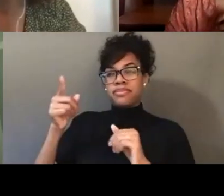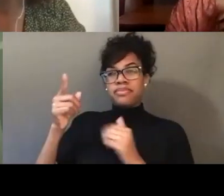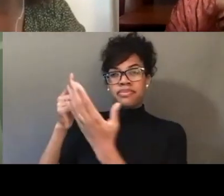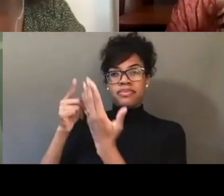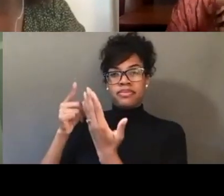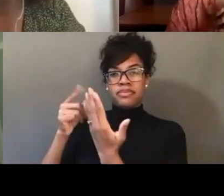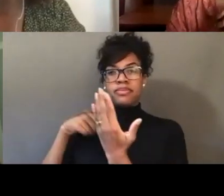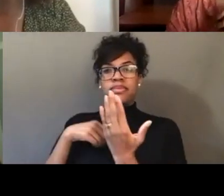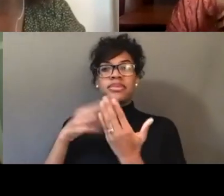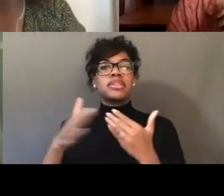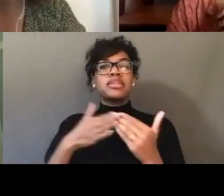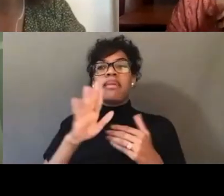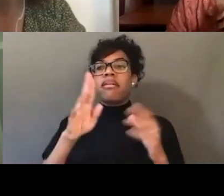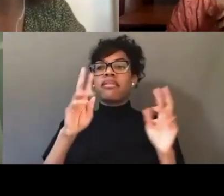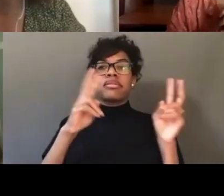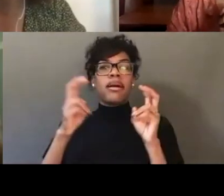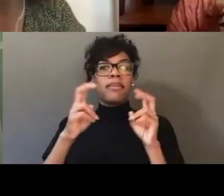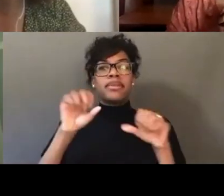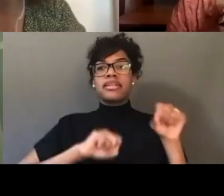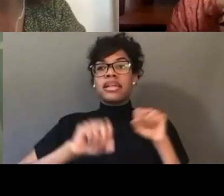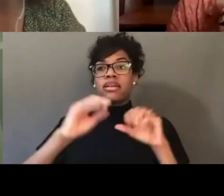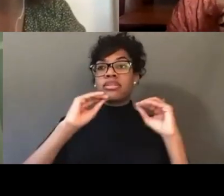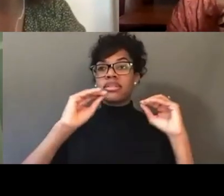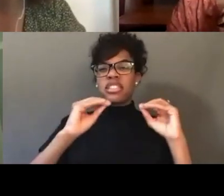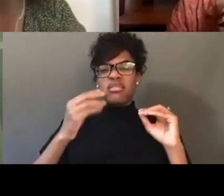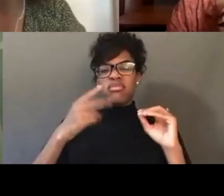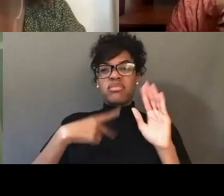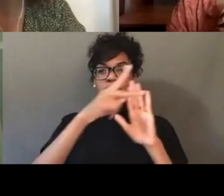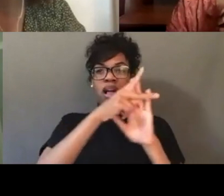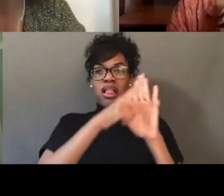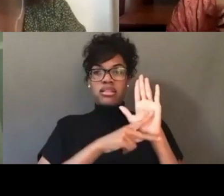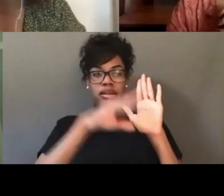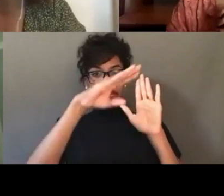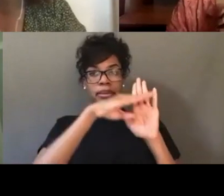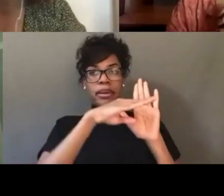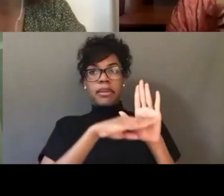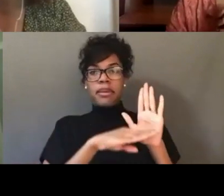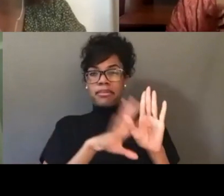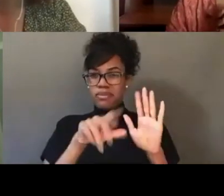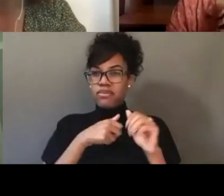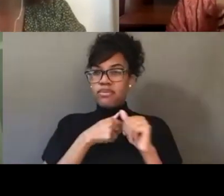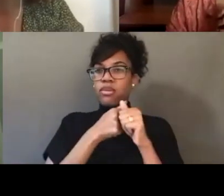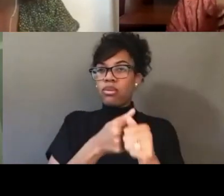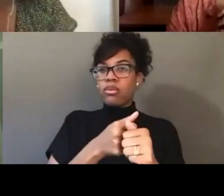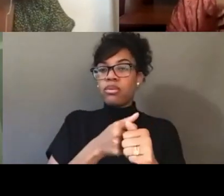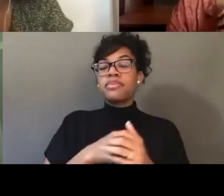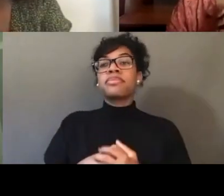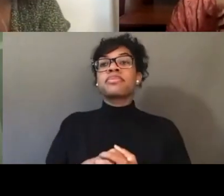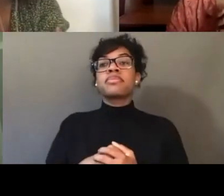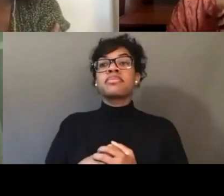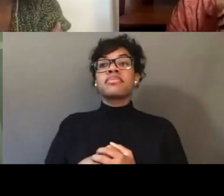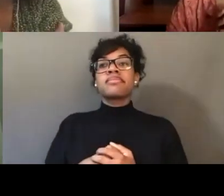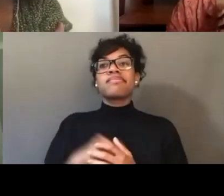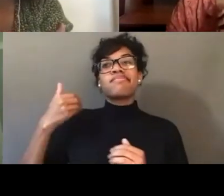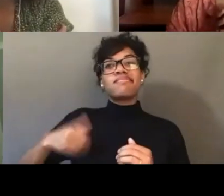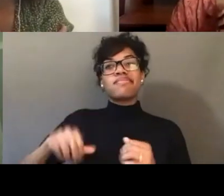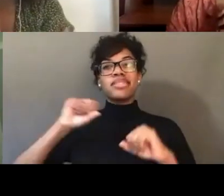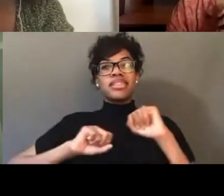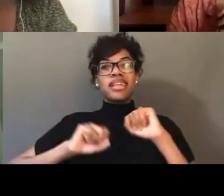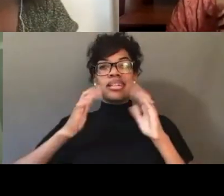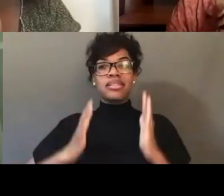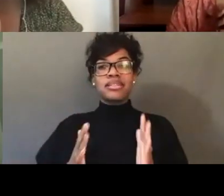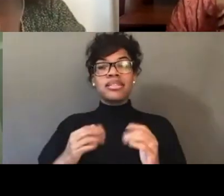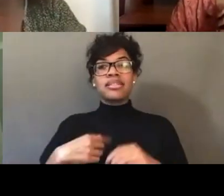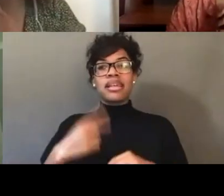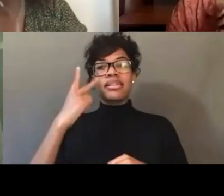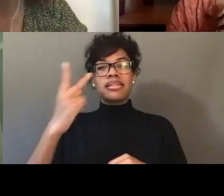subject of science you teach. But I mean, some of these cross-cutting concepts, as a scientist, you have to study cause and effect. You